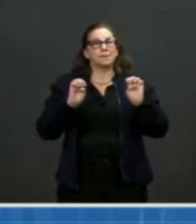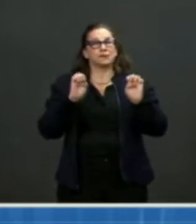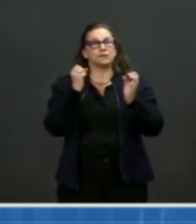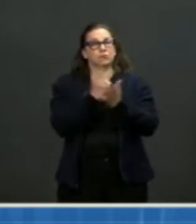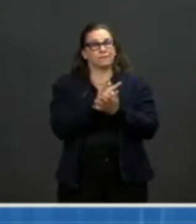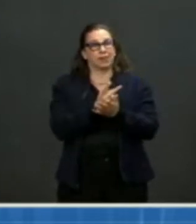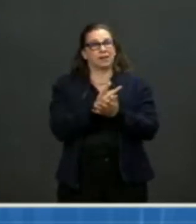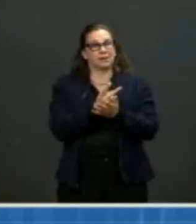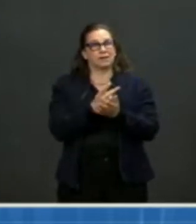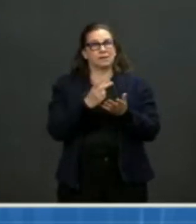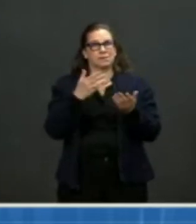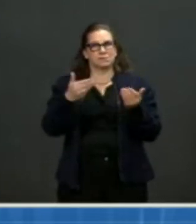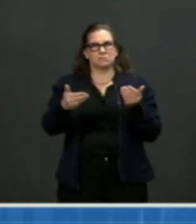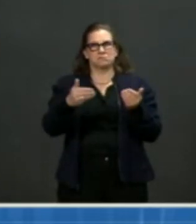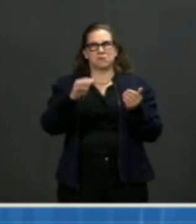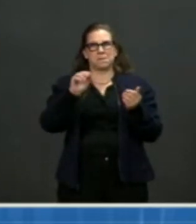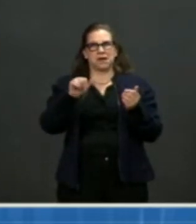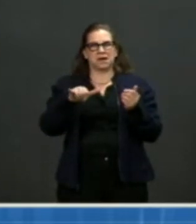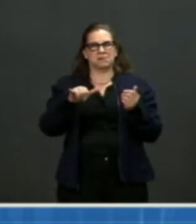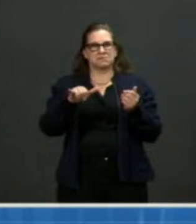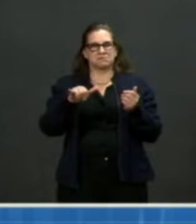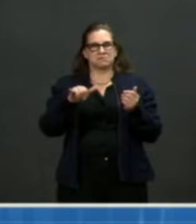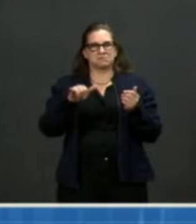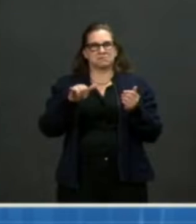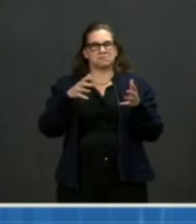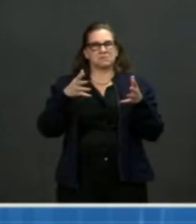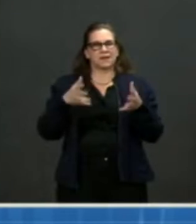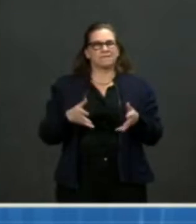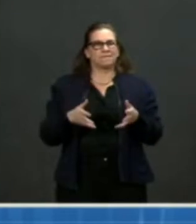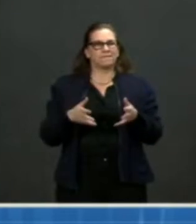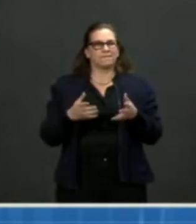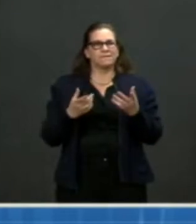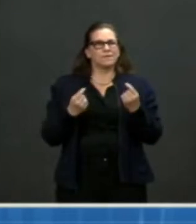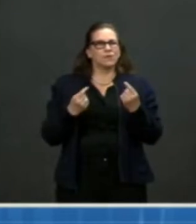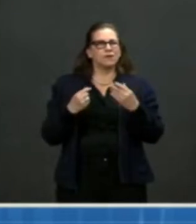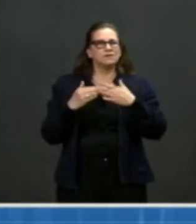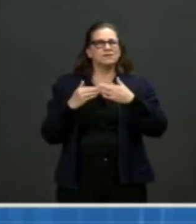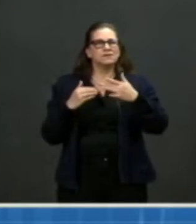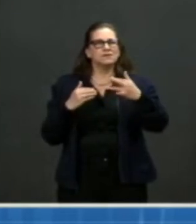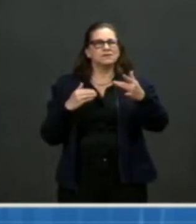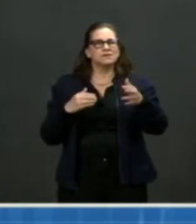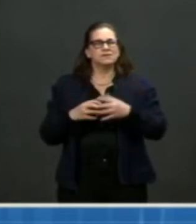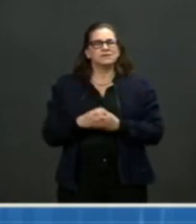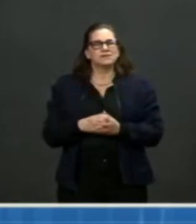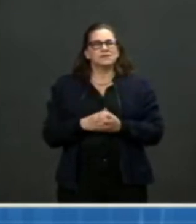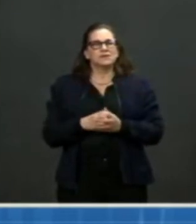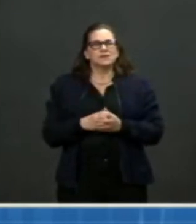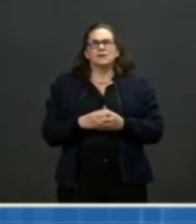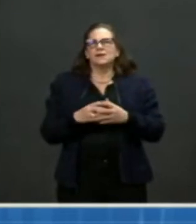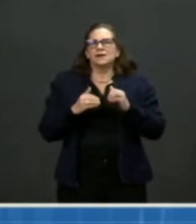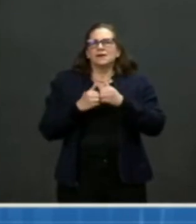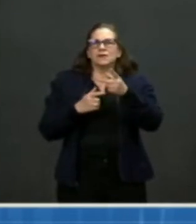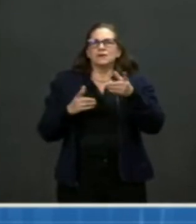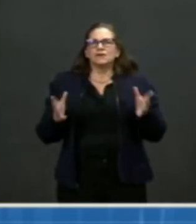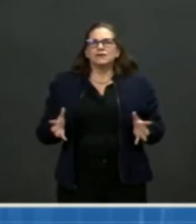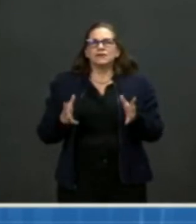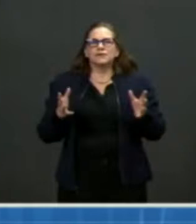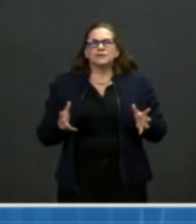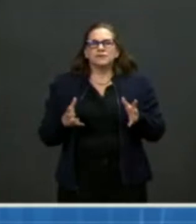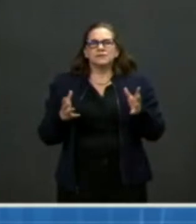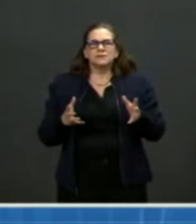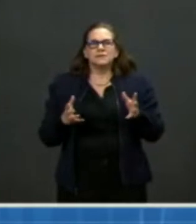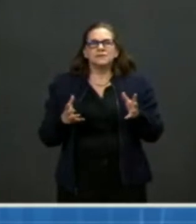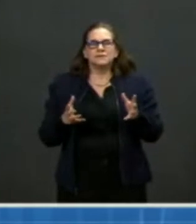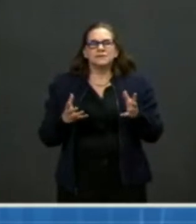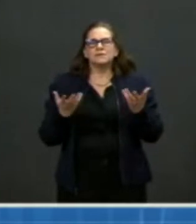do with any surplus, how to maintain interest in the shots here at home. How are you kind of working through, whether